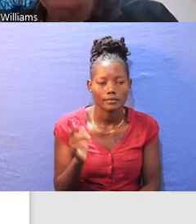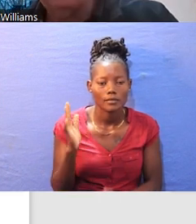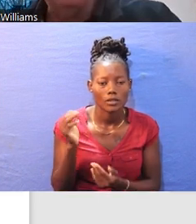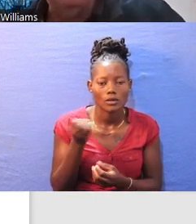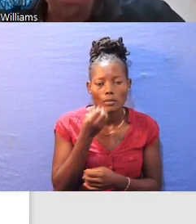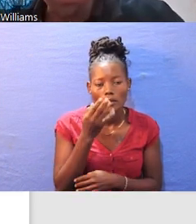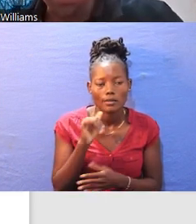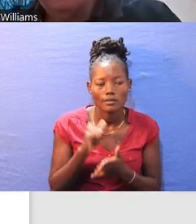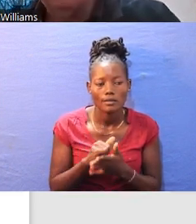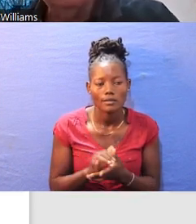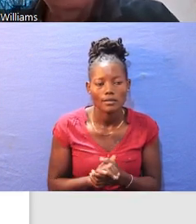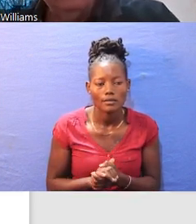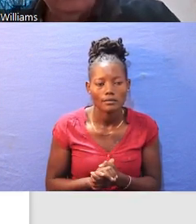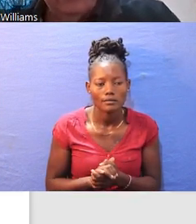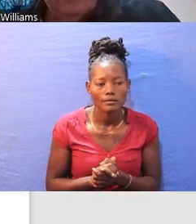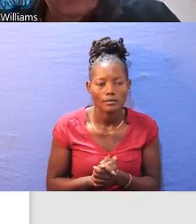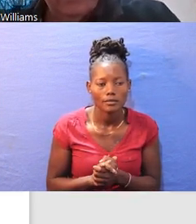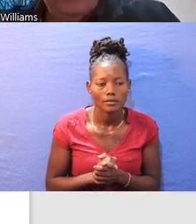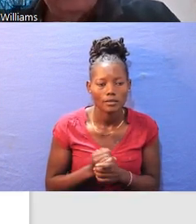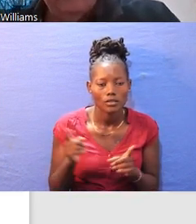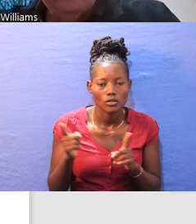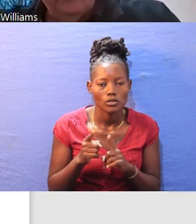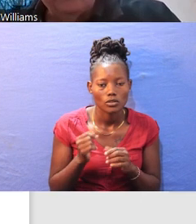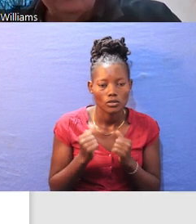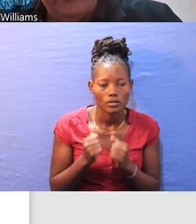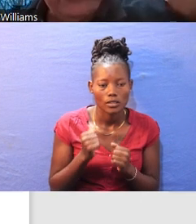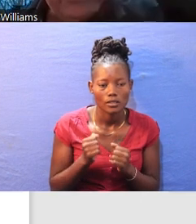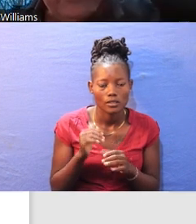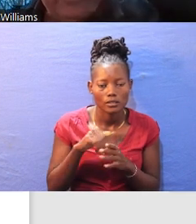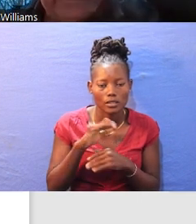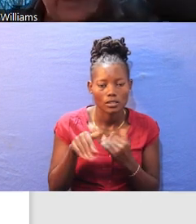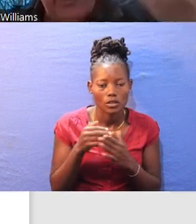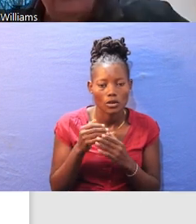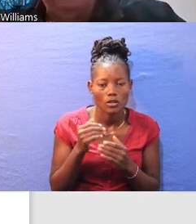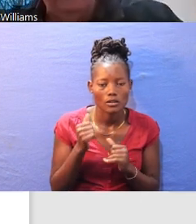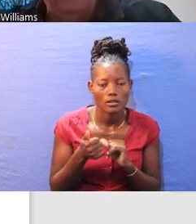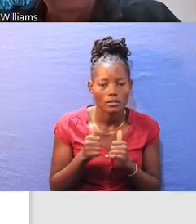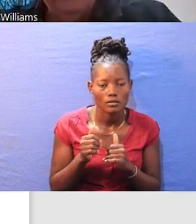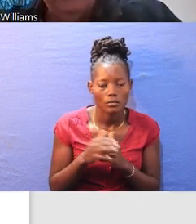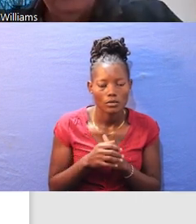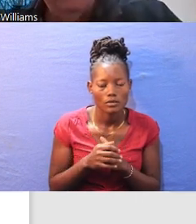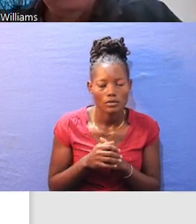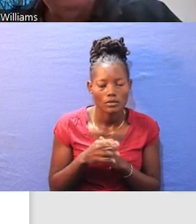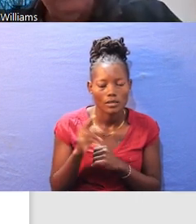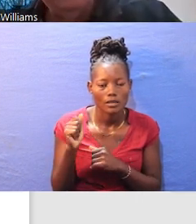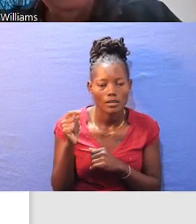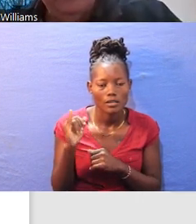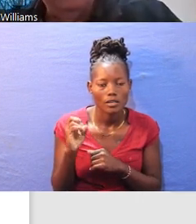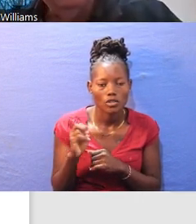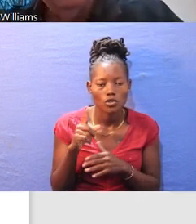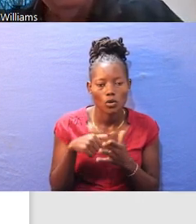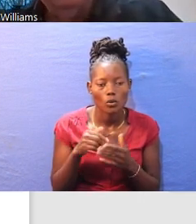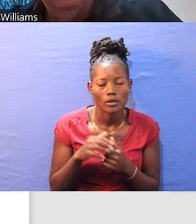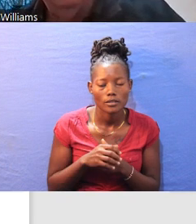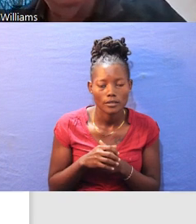Any questions? I hope I answered that. Can doing short sprints improve speed in all the sports? And what is the